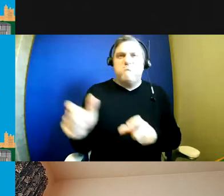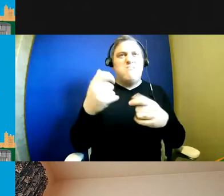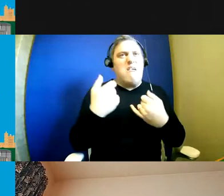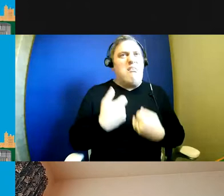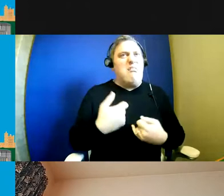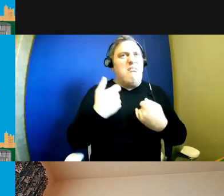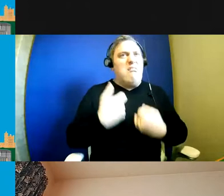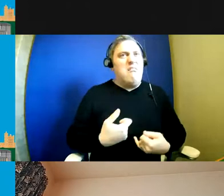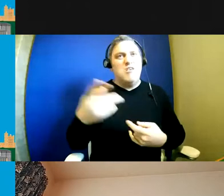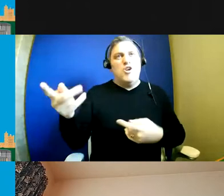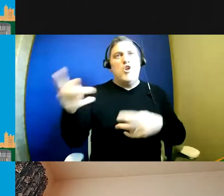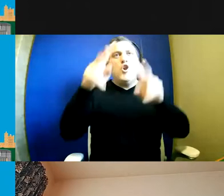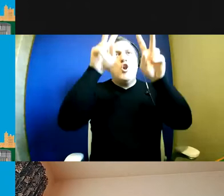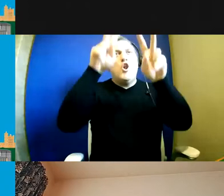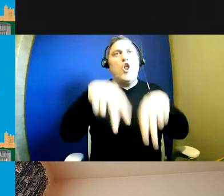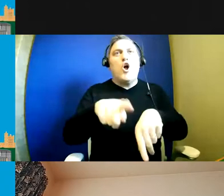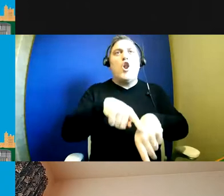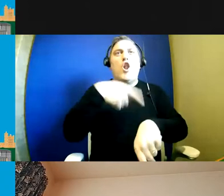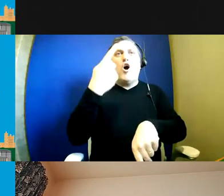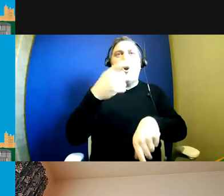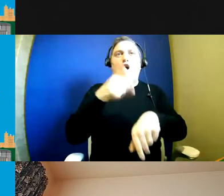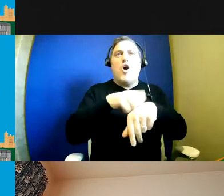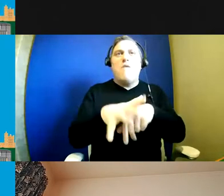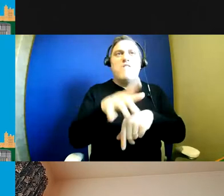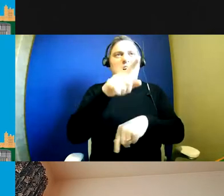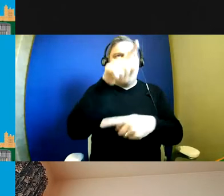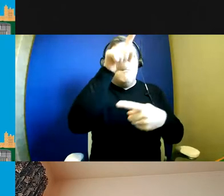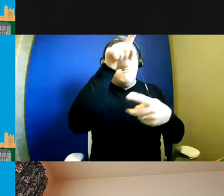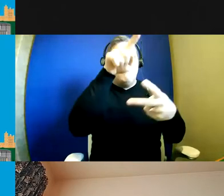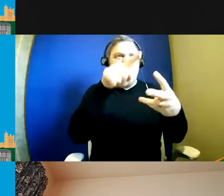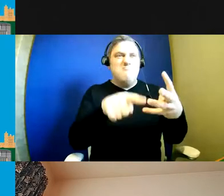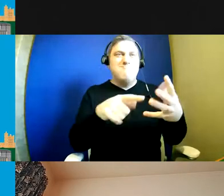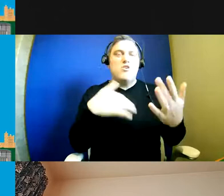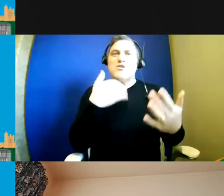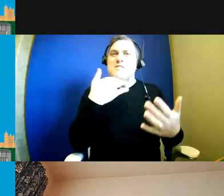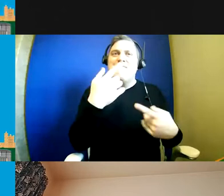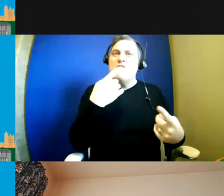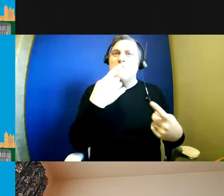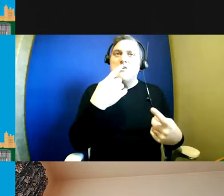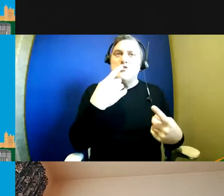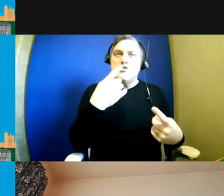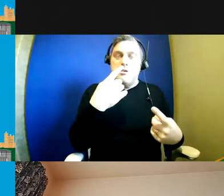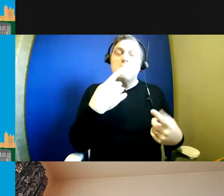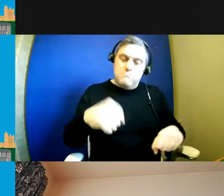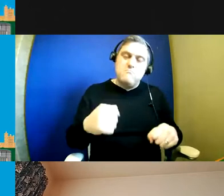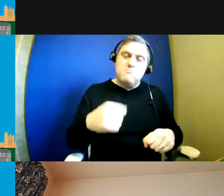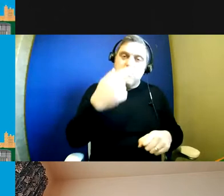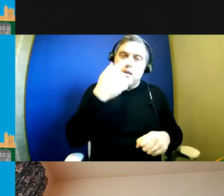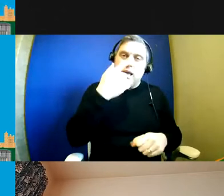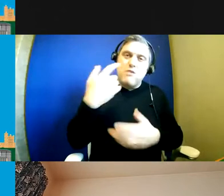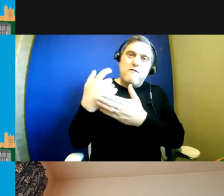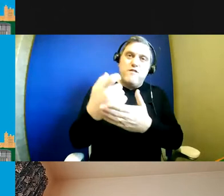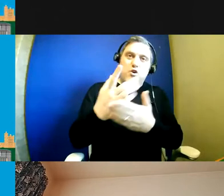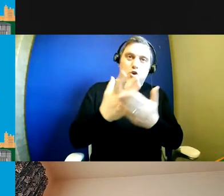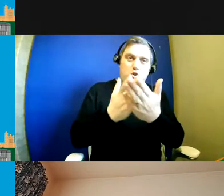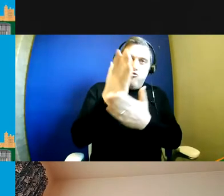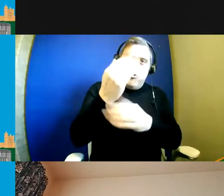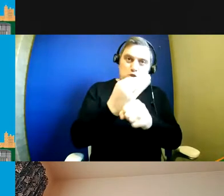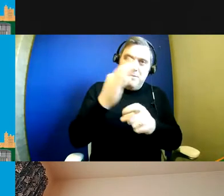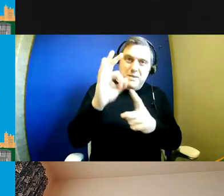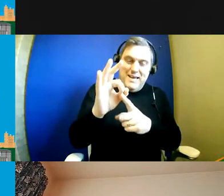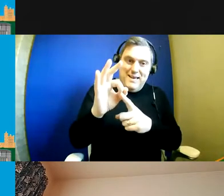they've looked at the long COVID, the Your COVID Recovery website, and that's not sufficient for them, then we would encourage them to speak to their GP.